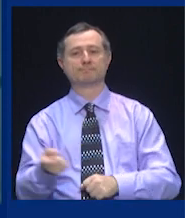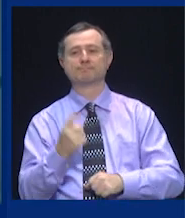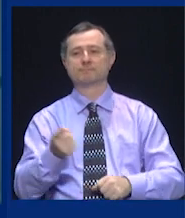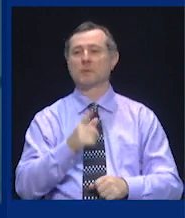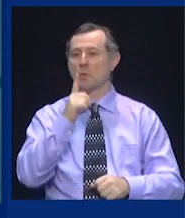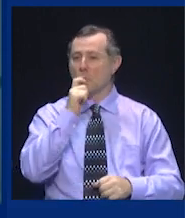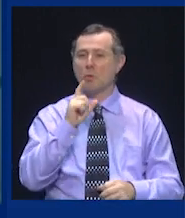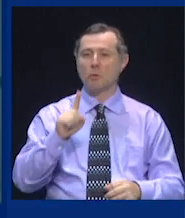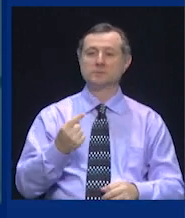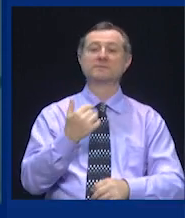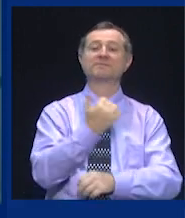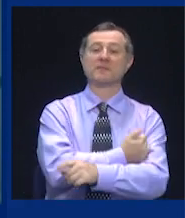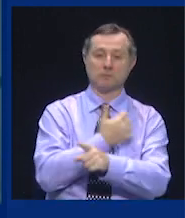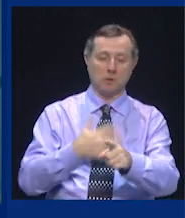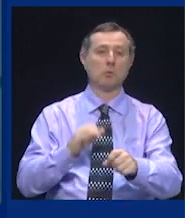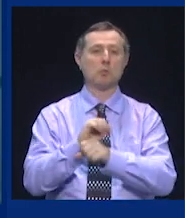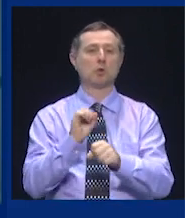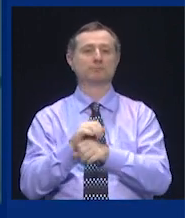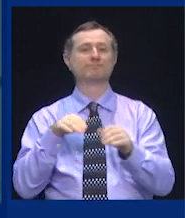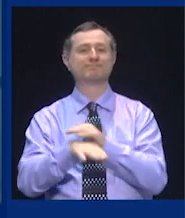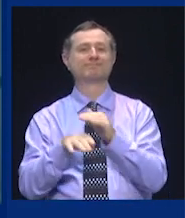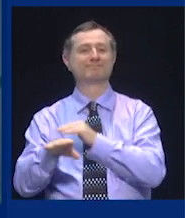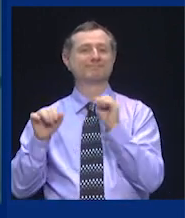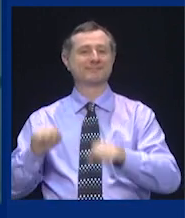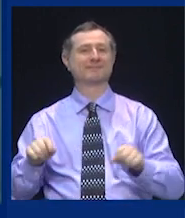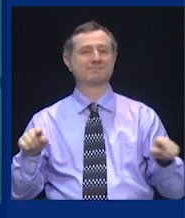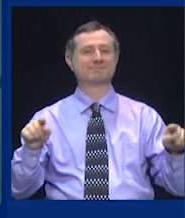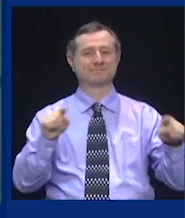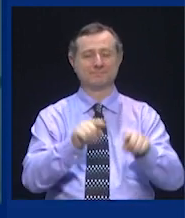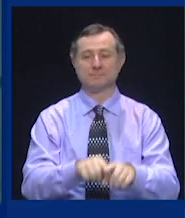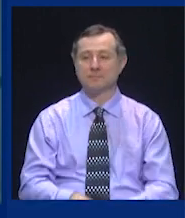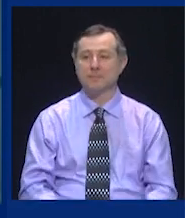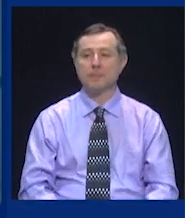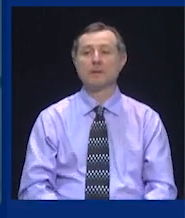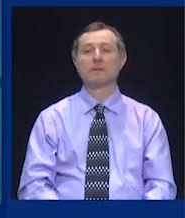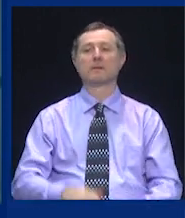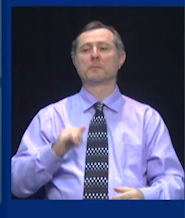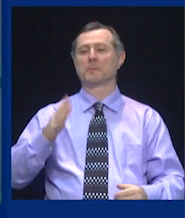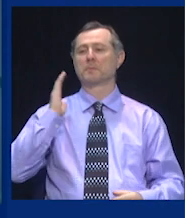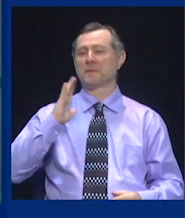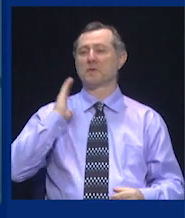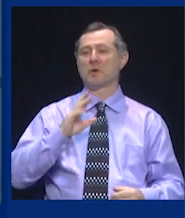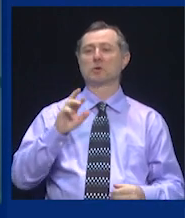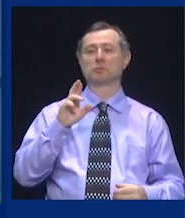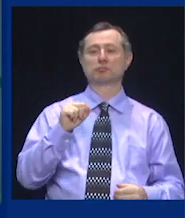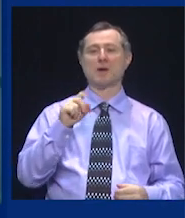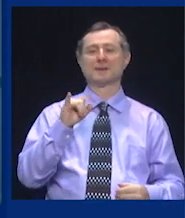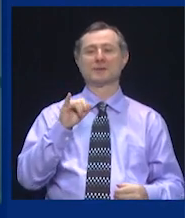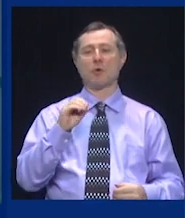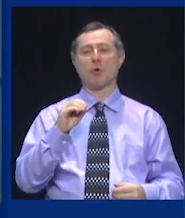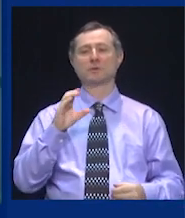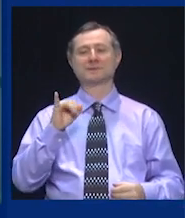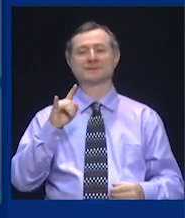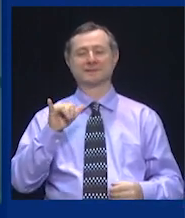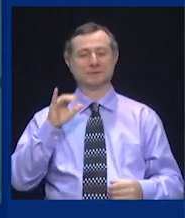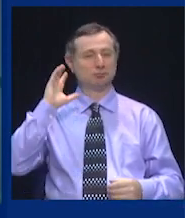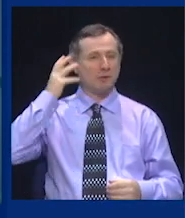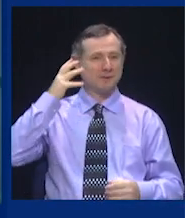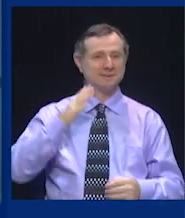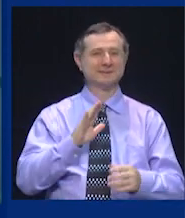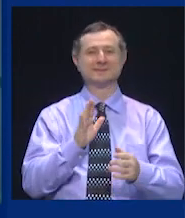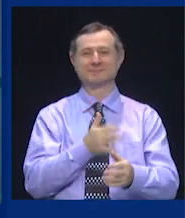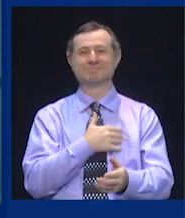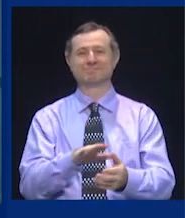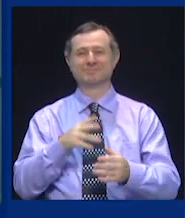admission. We did this. Radio City Music Hall, months ago,